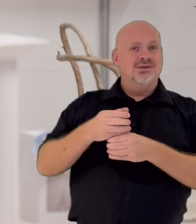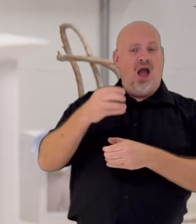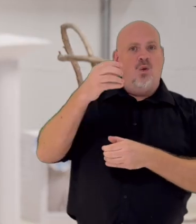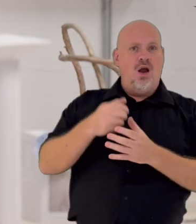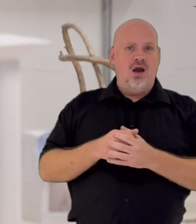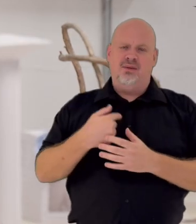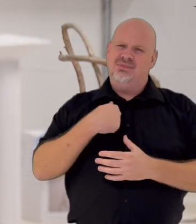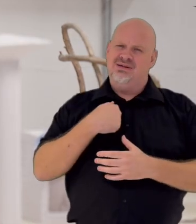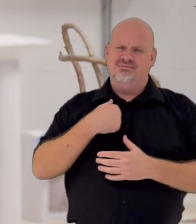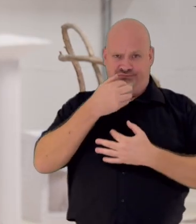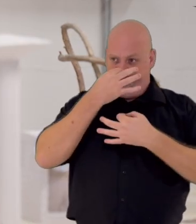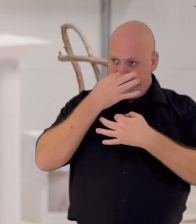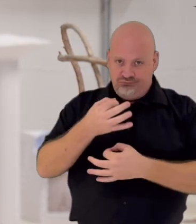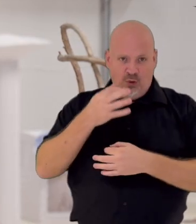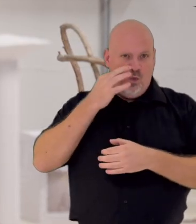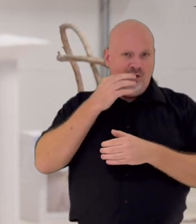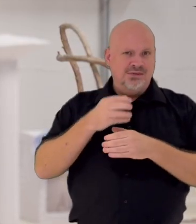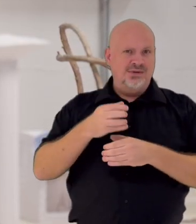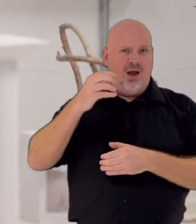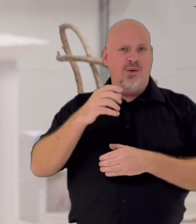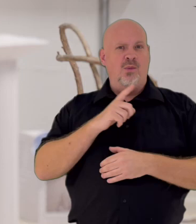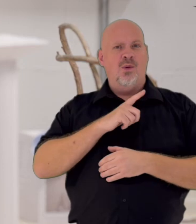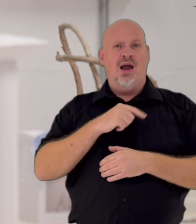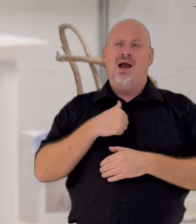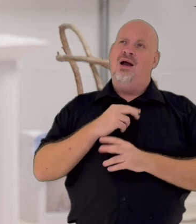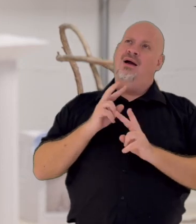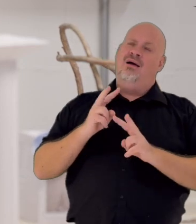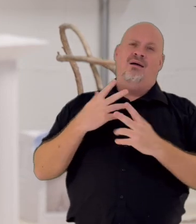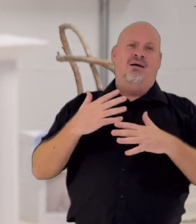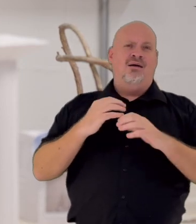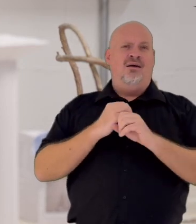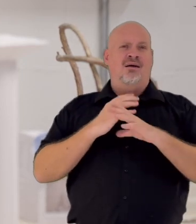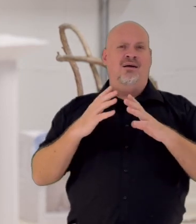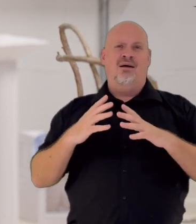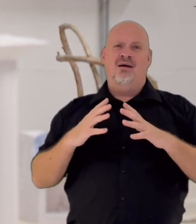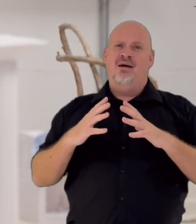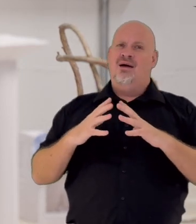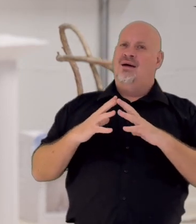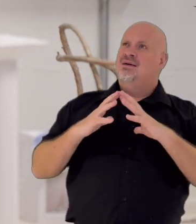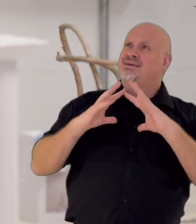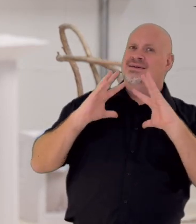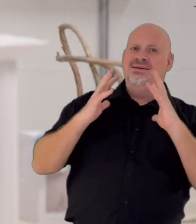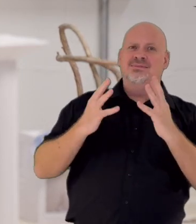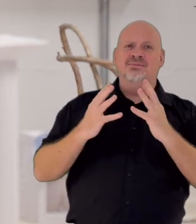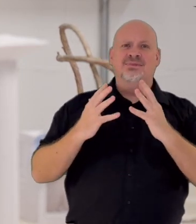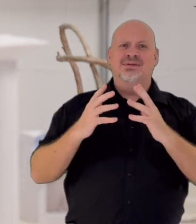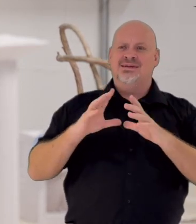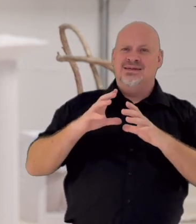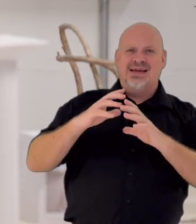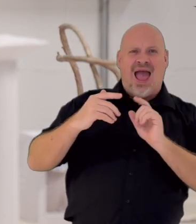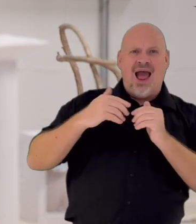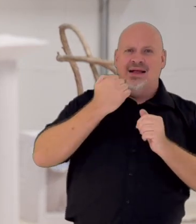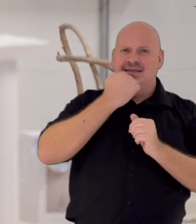towers because I like to think about scale and how sculpture can expand in space. And I've